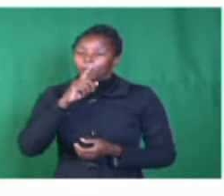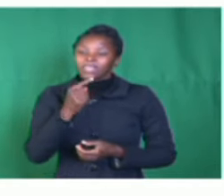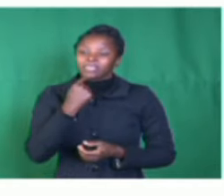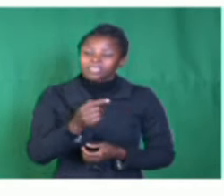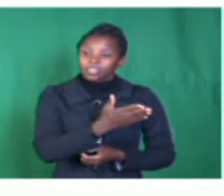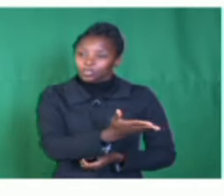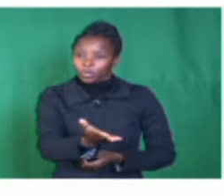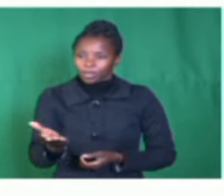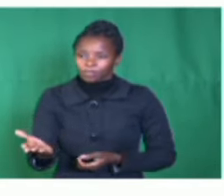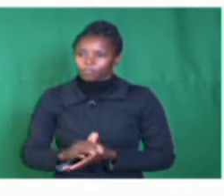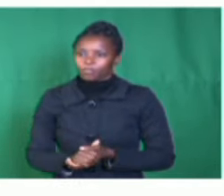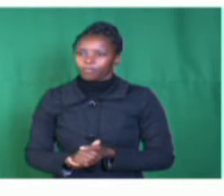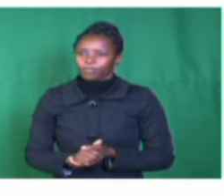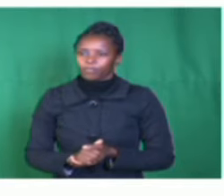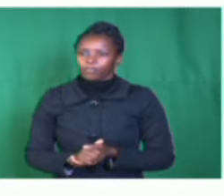said to them,